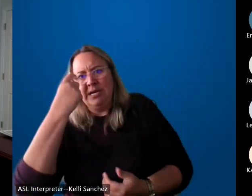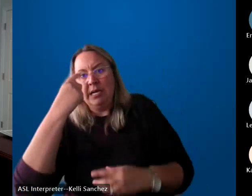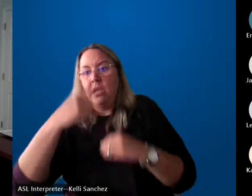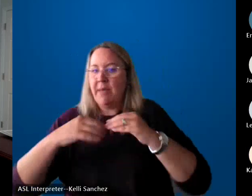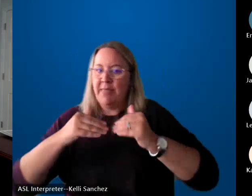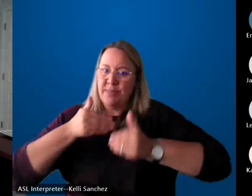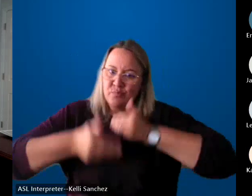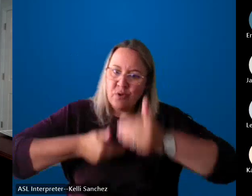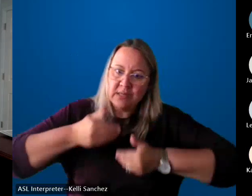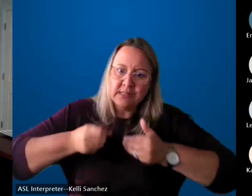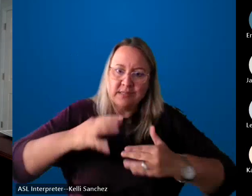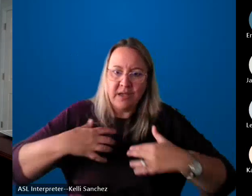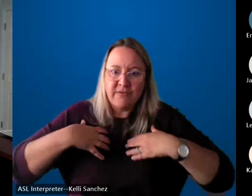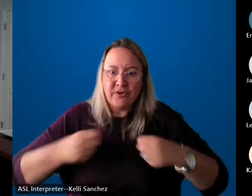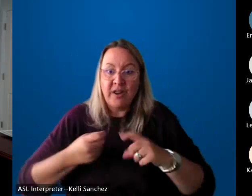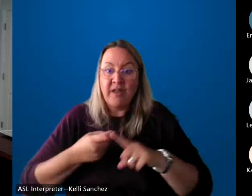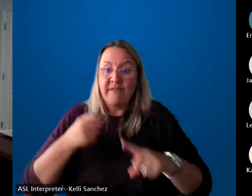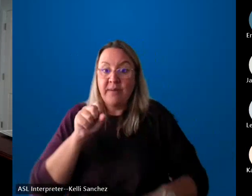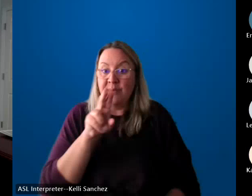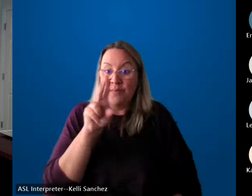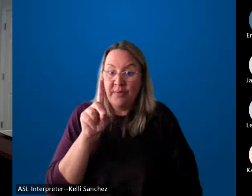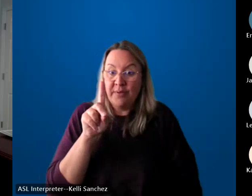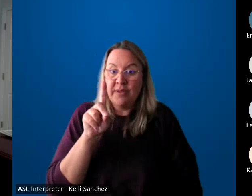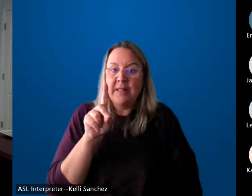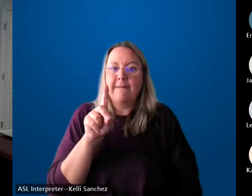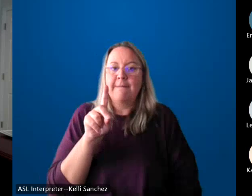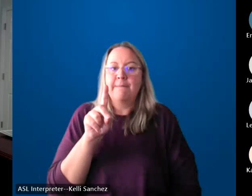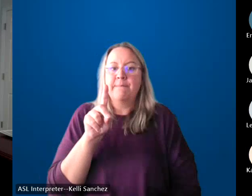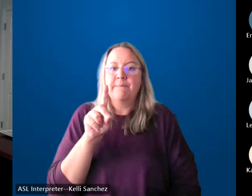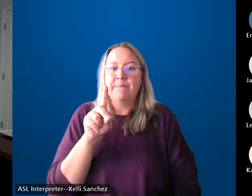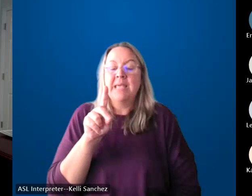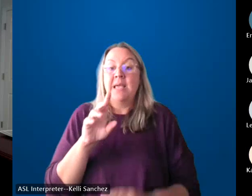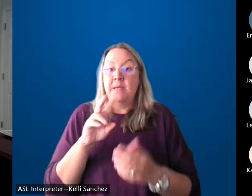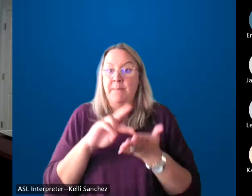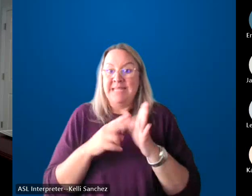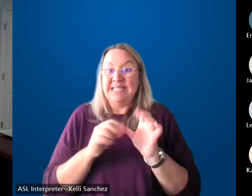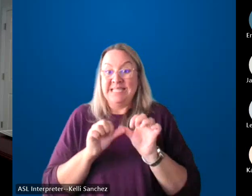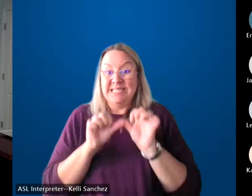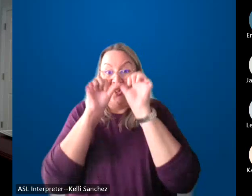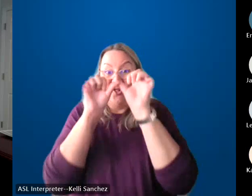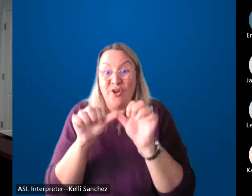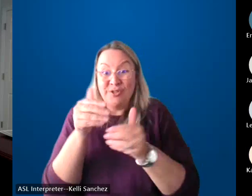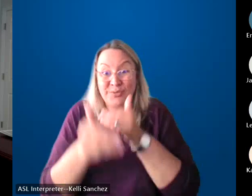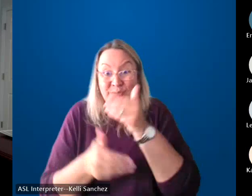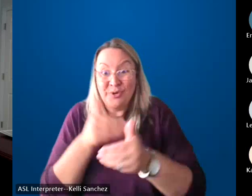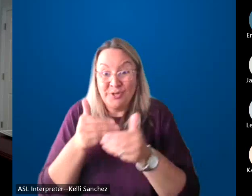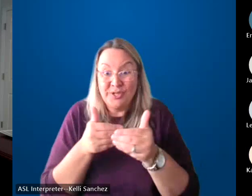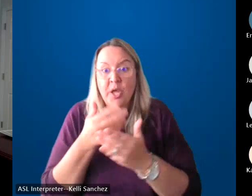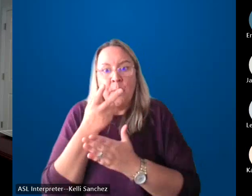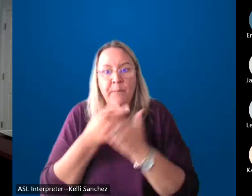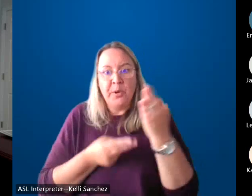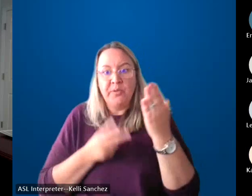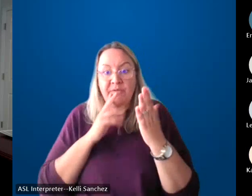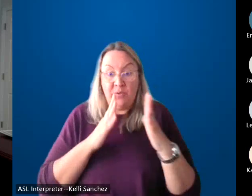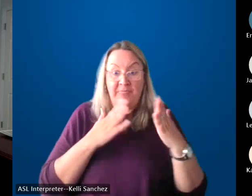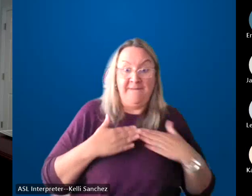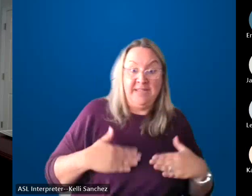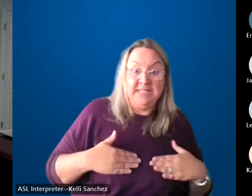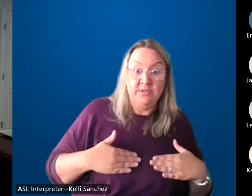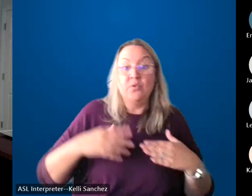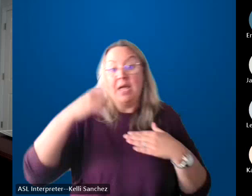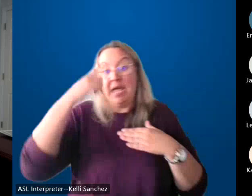of recovery from substance use disorder is a long-term process, both for the physical and